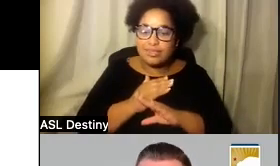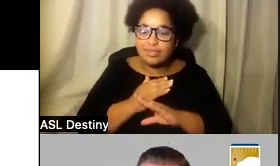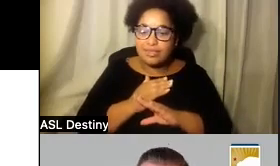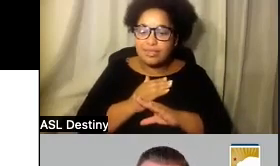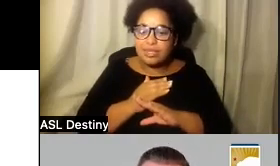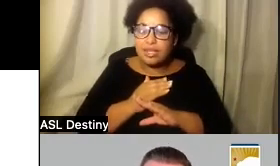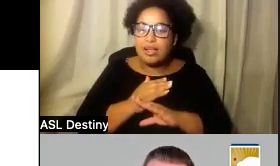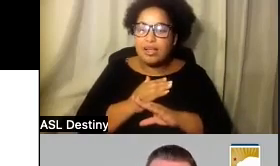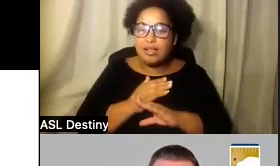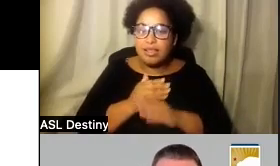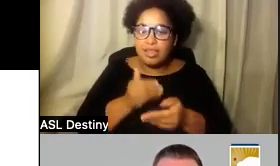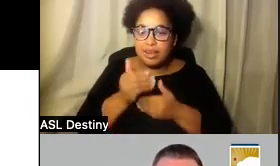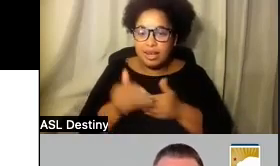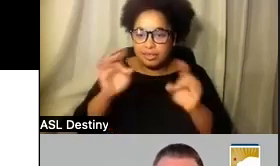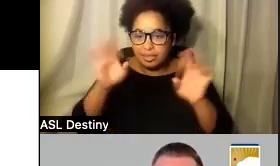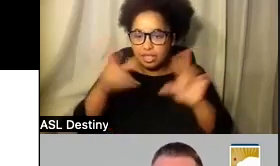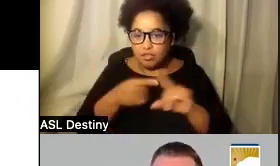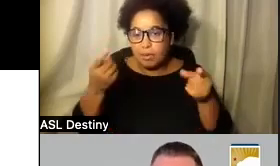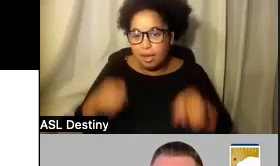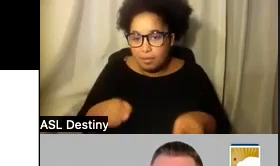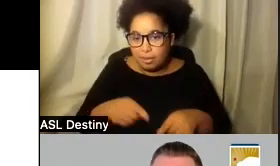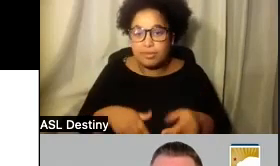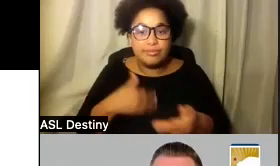occurring. Next slide, please.